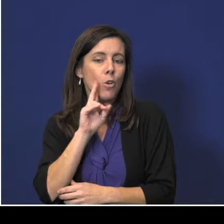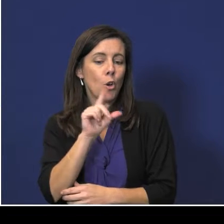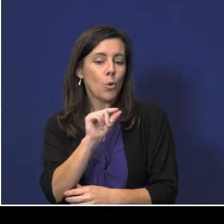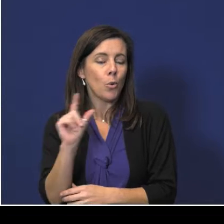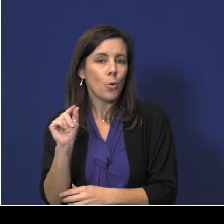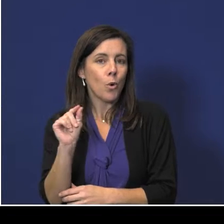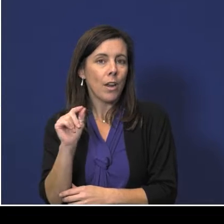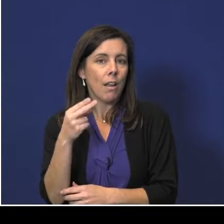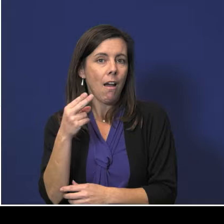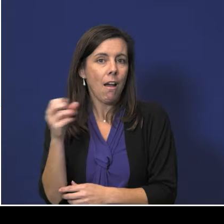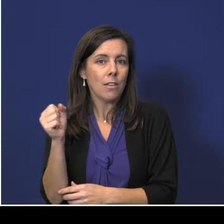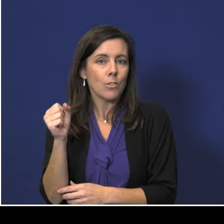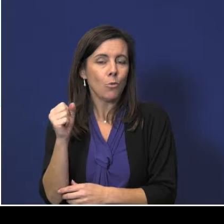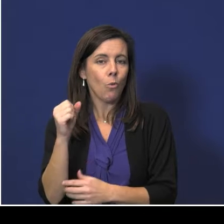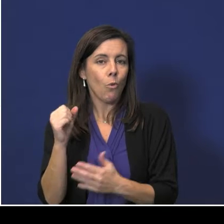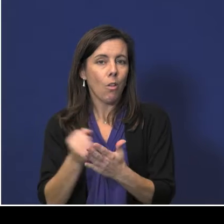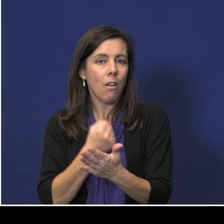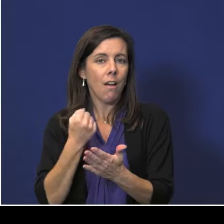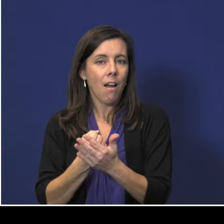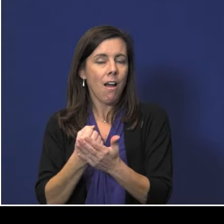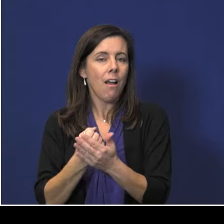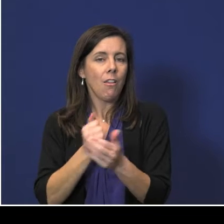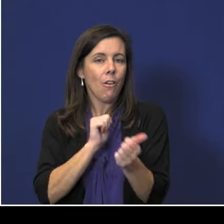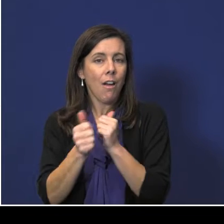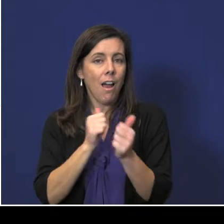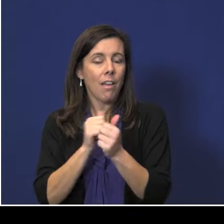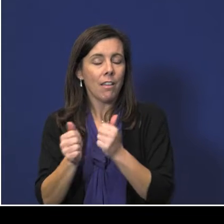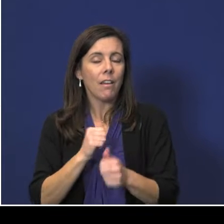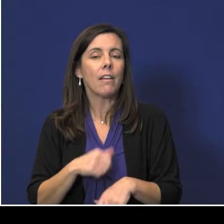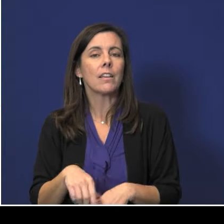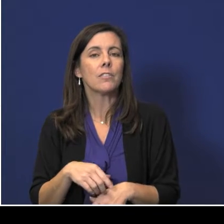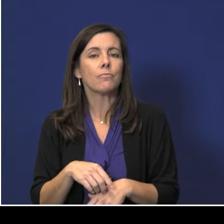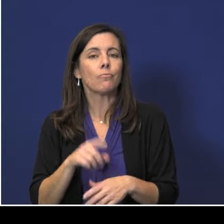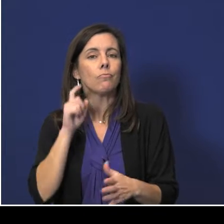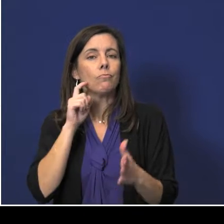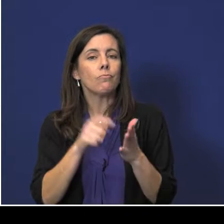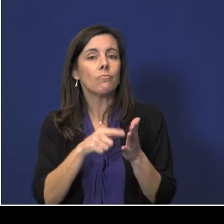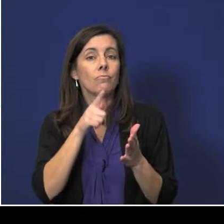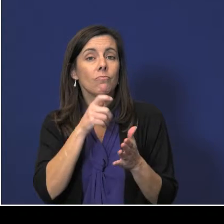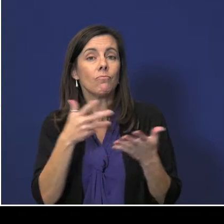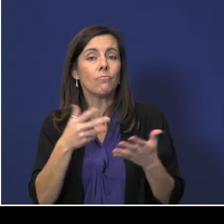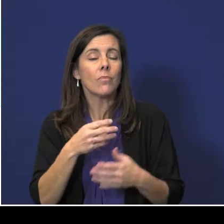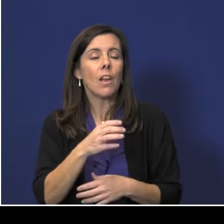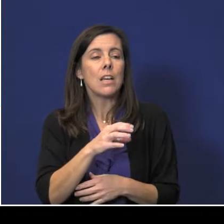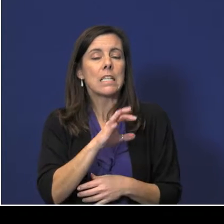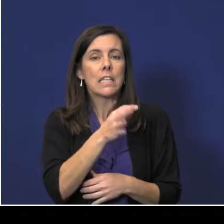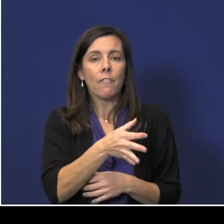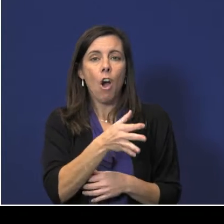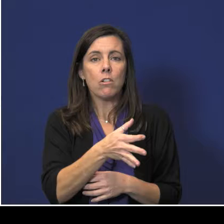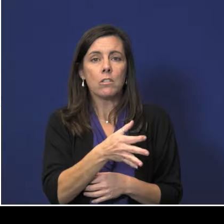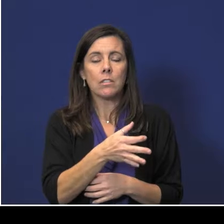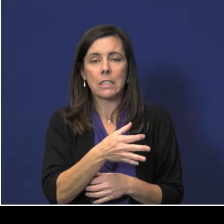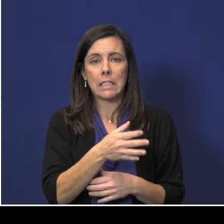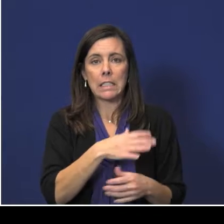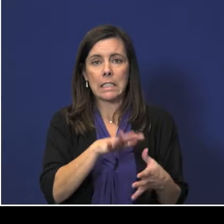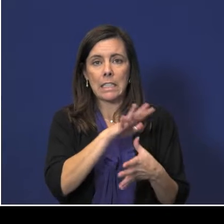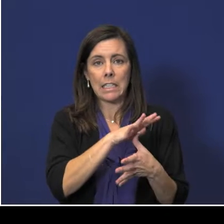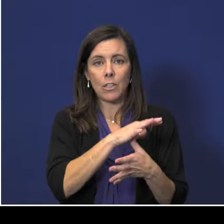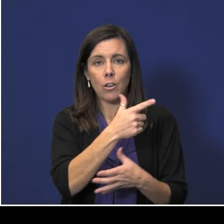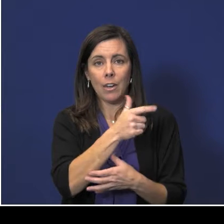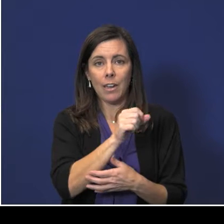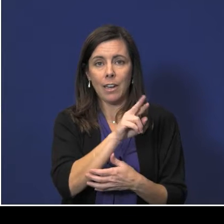Scholar Athlete of the Year Award. Recognized by the Touchdown Club were Cy Falls Senior Gabriel